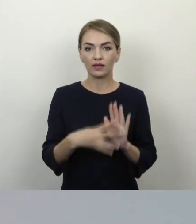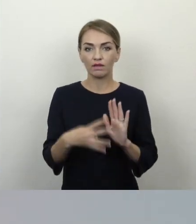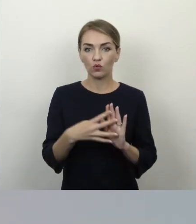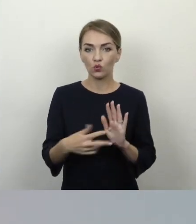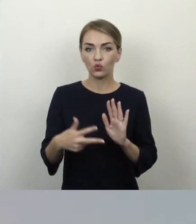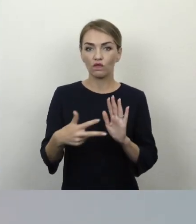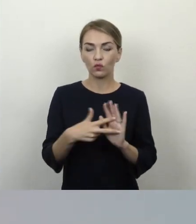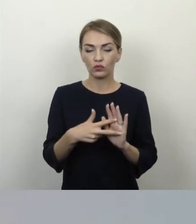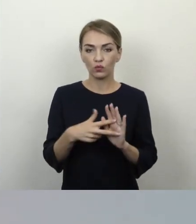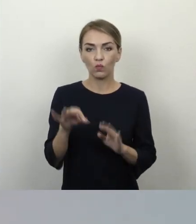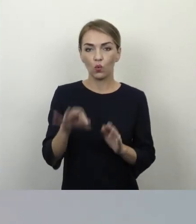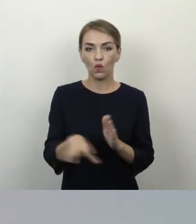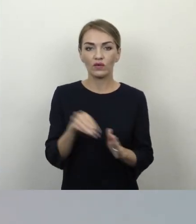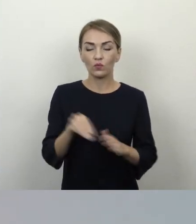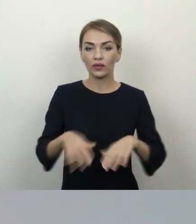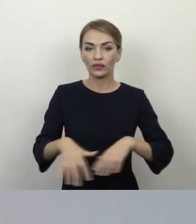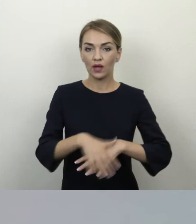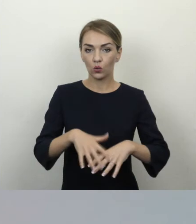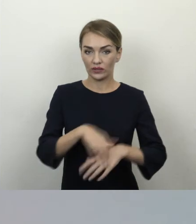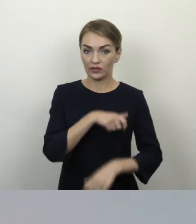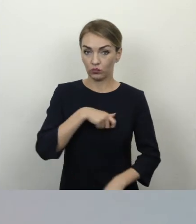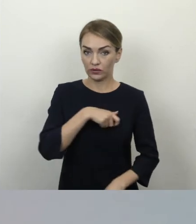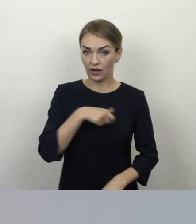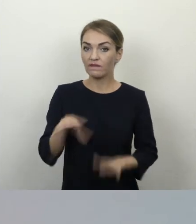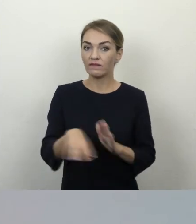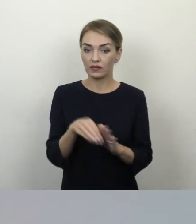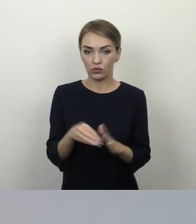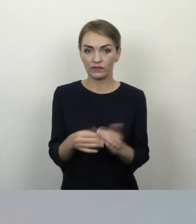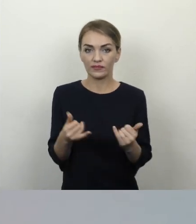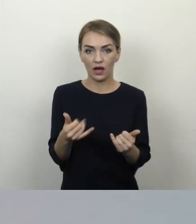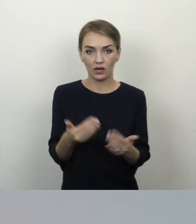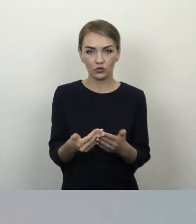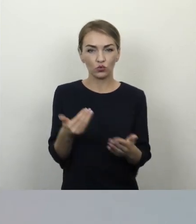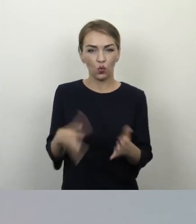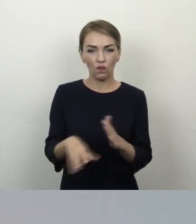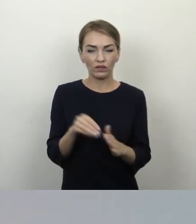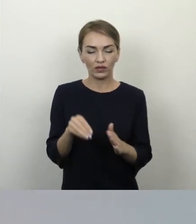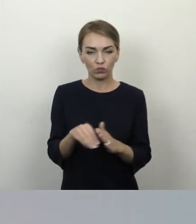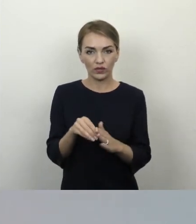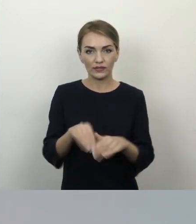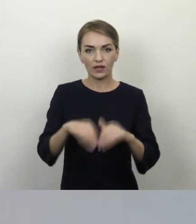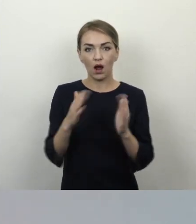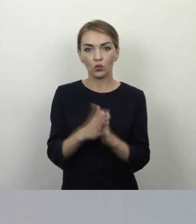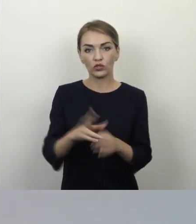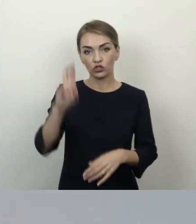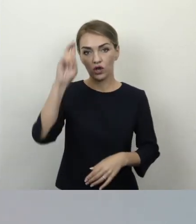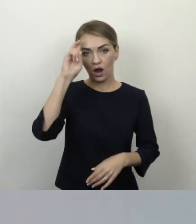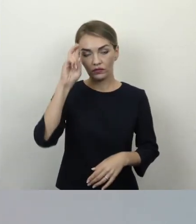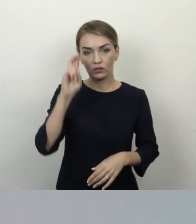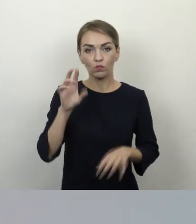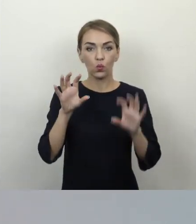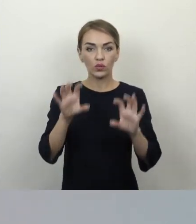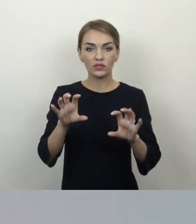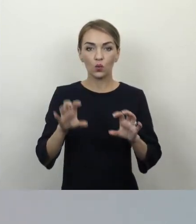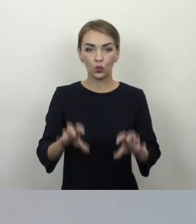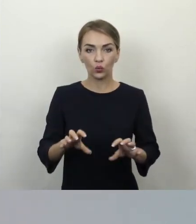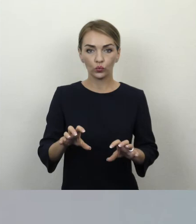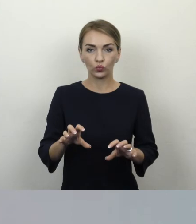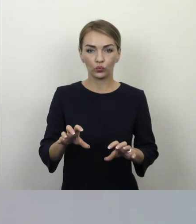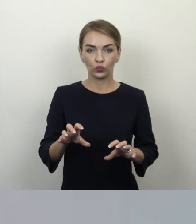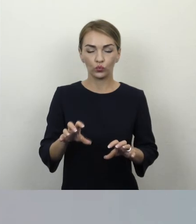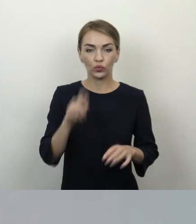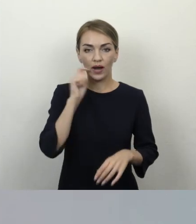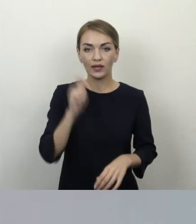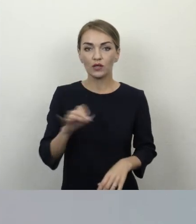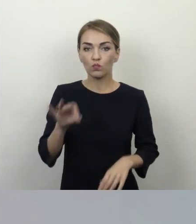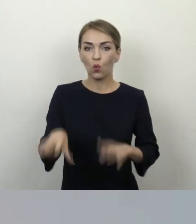Article 98 of the law of Ukraine on the election of members of parliament, and this is what in fact took place according to